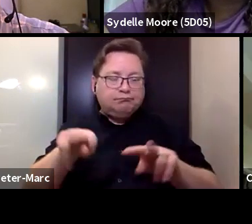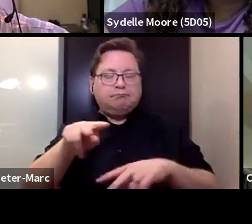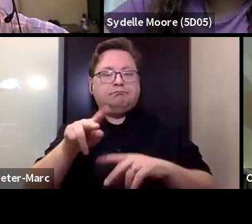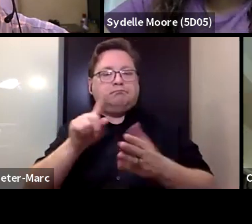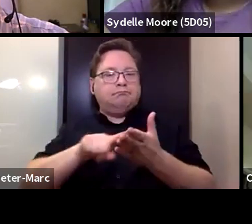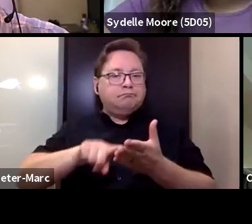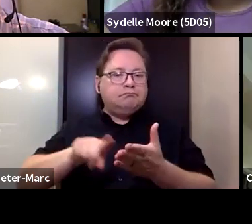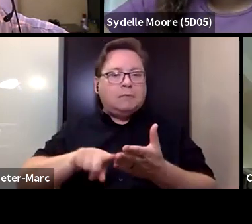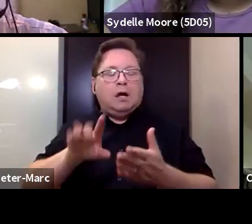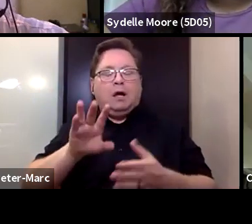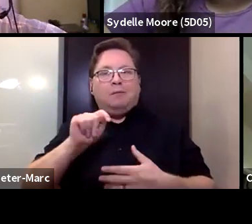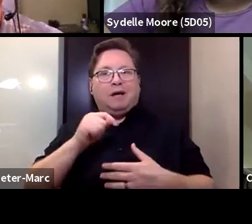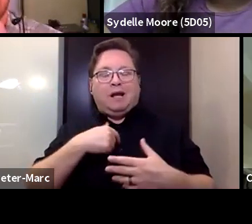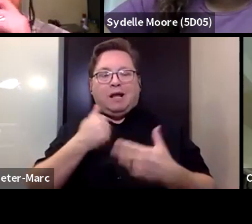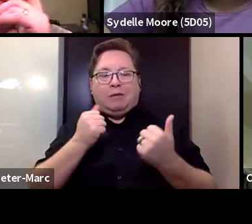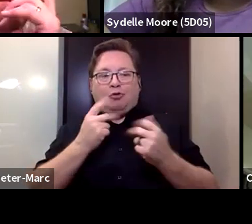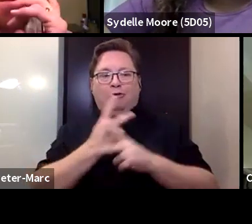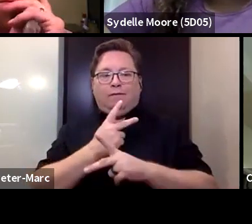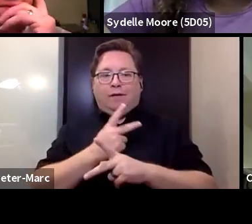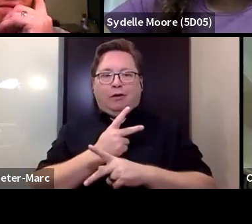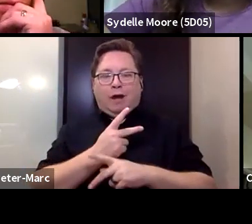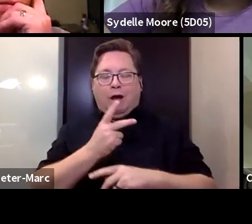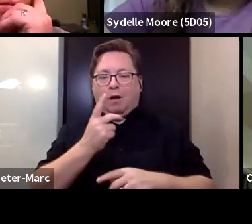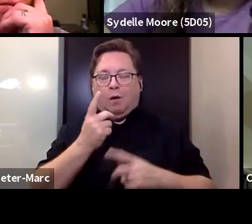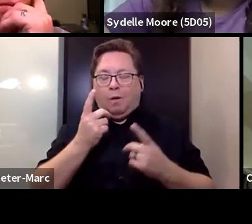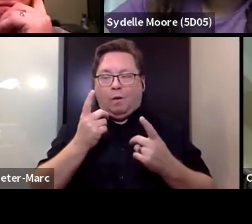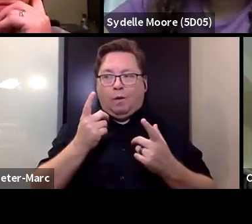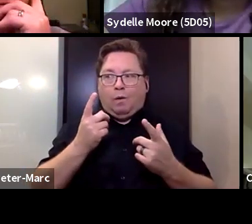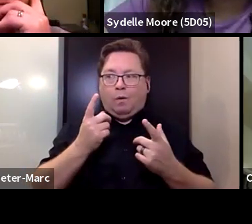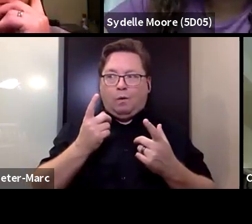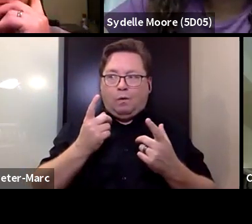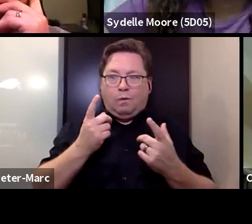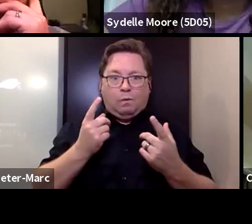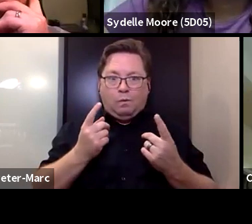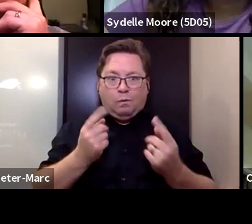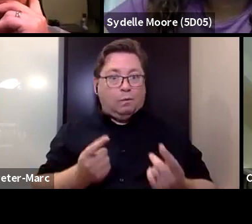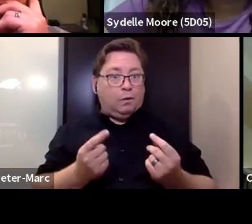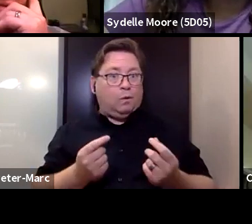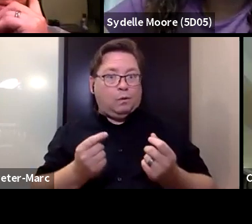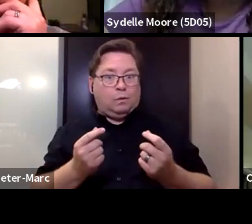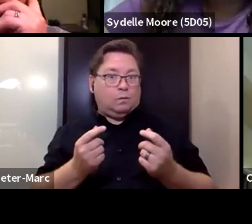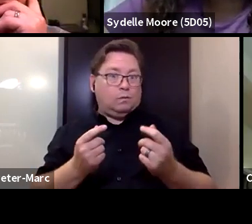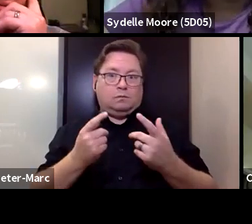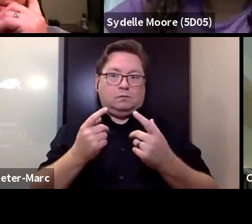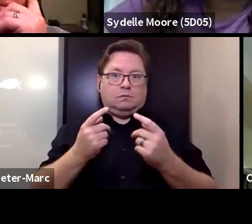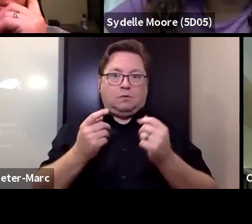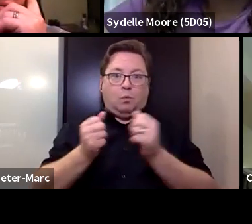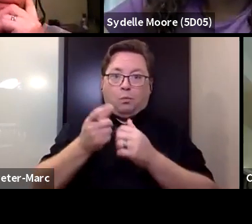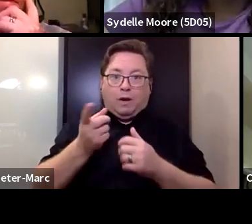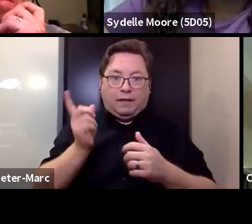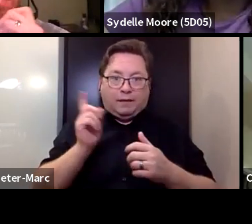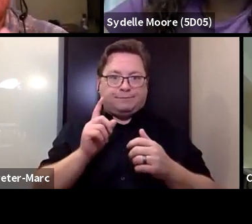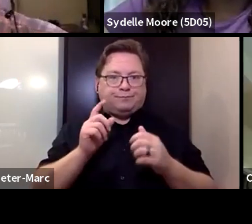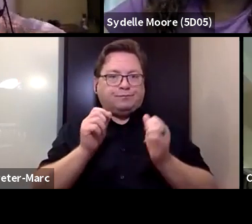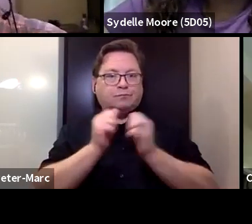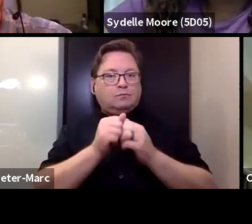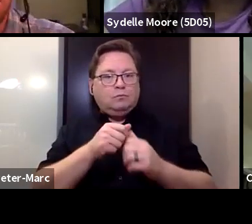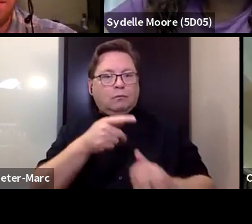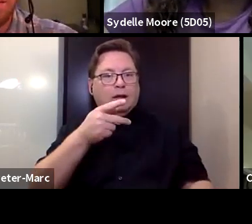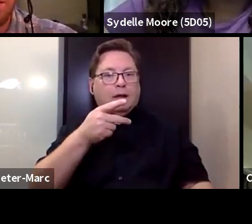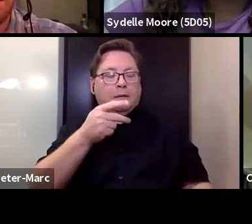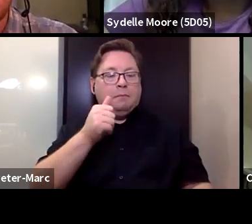out what can we do? What can we do with them? With the pandemic, the Summer Crime